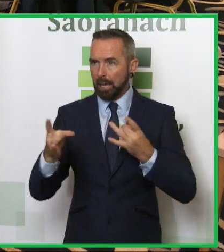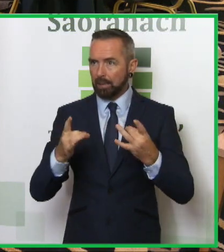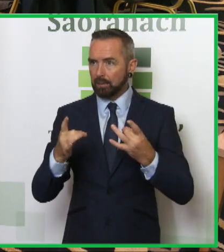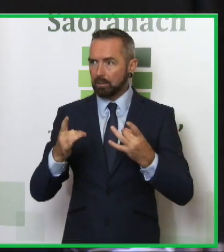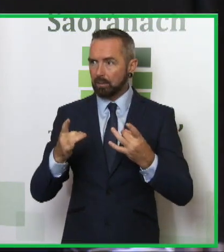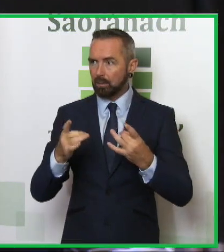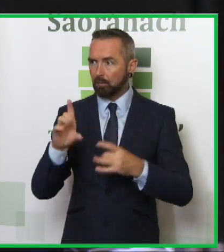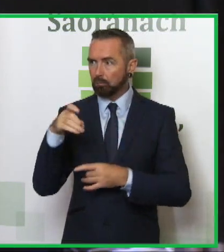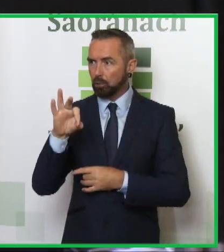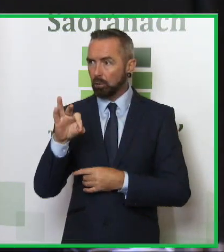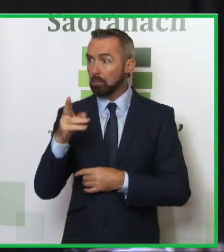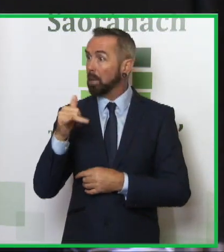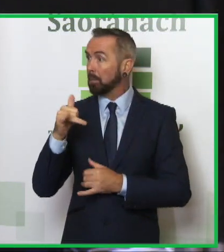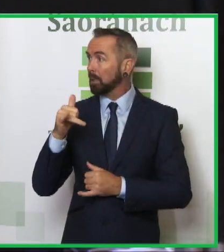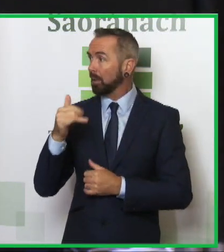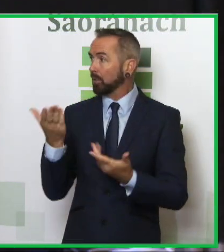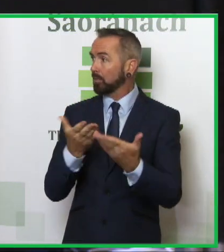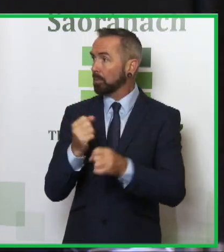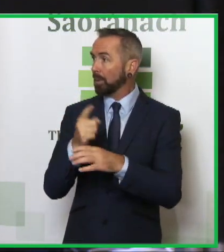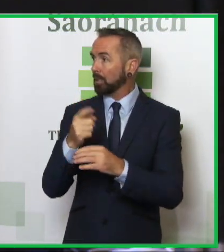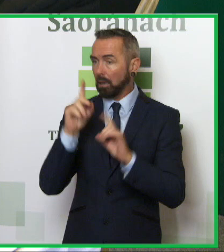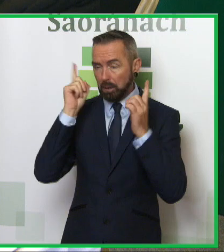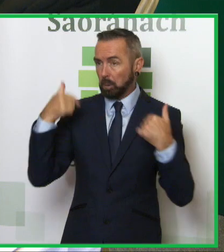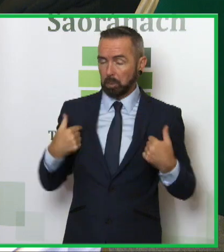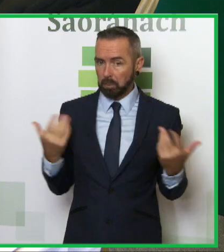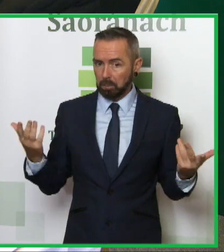manufactured drugs? Is that how we would separate them? I don't know.